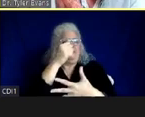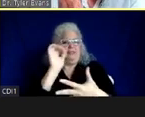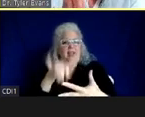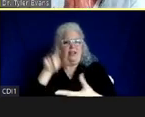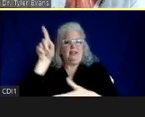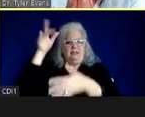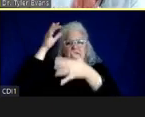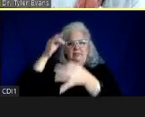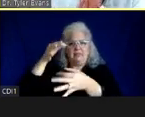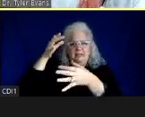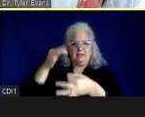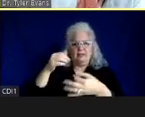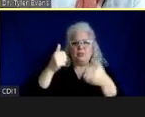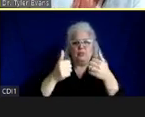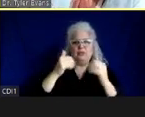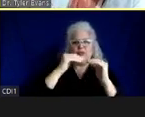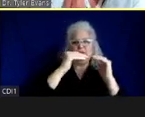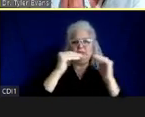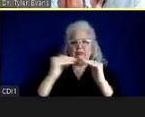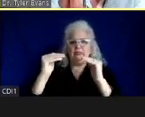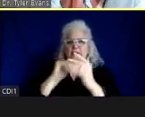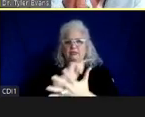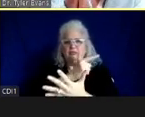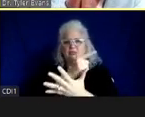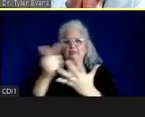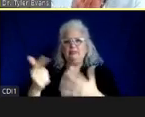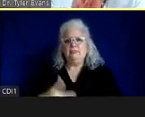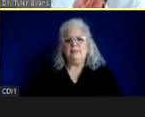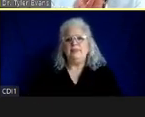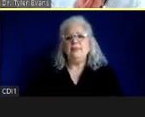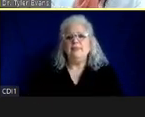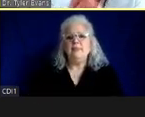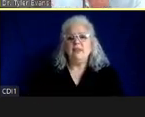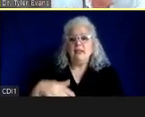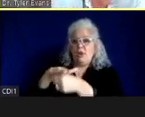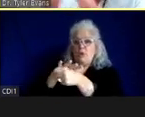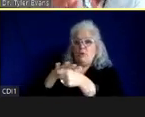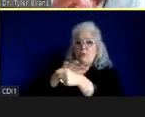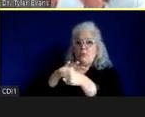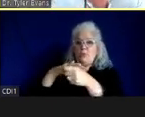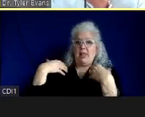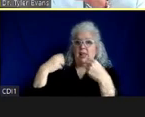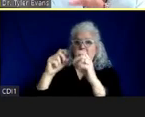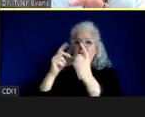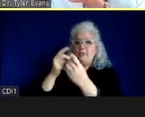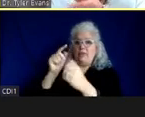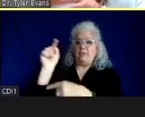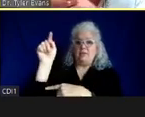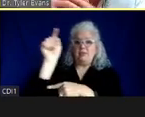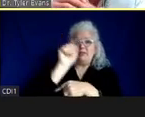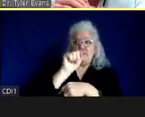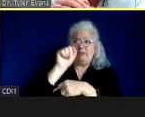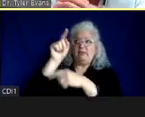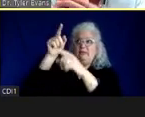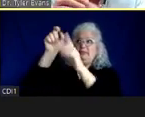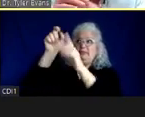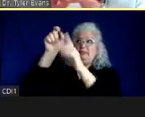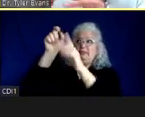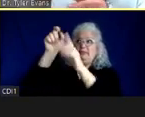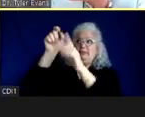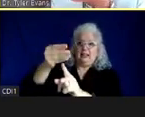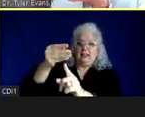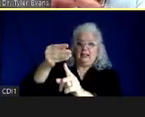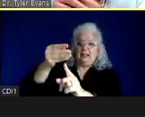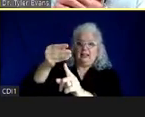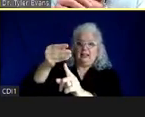national guidance. And then local health departments, we take that and we run with it. We have to follow. Our